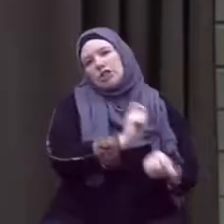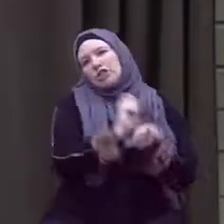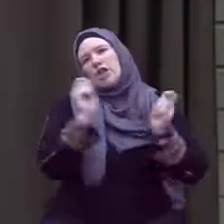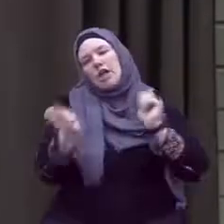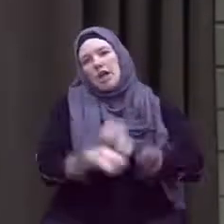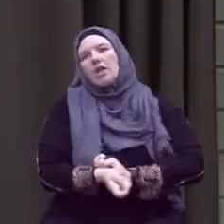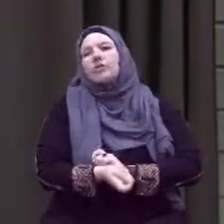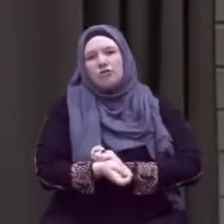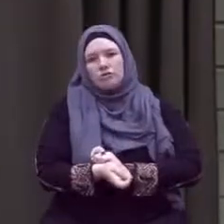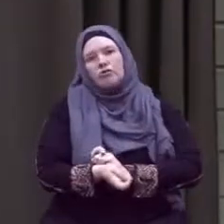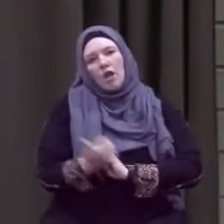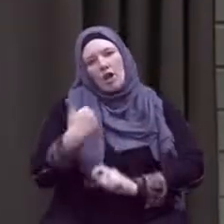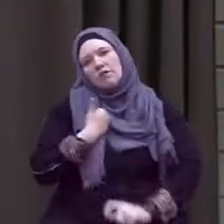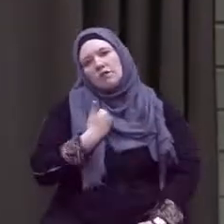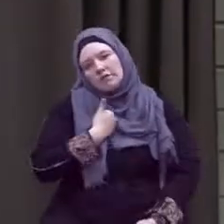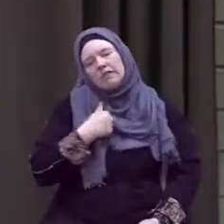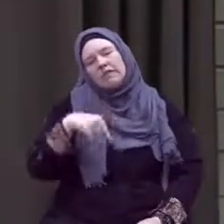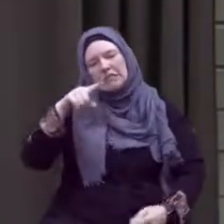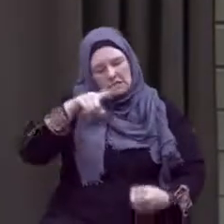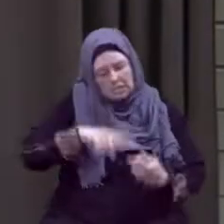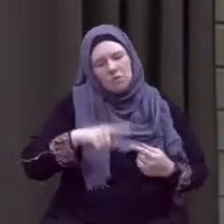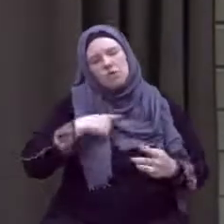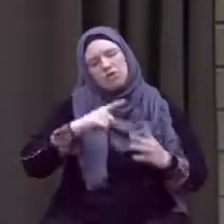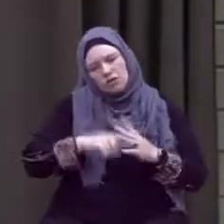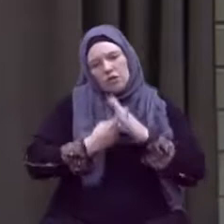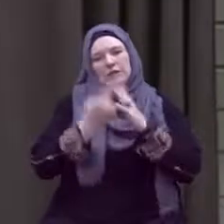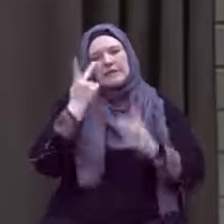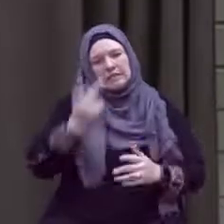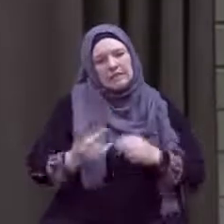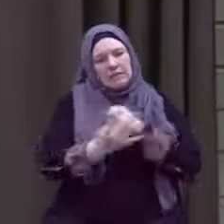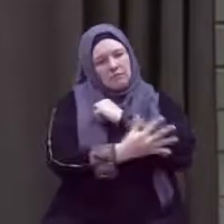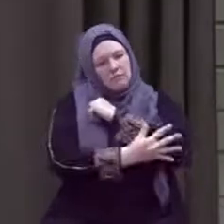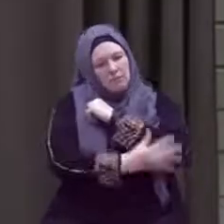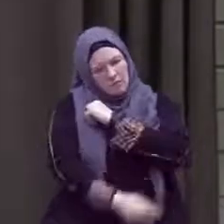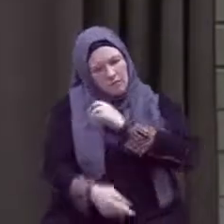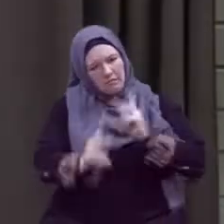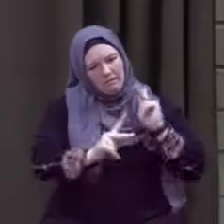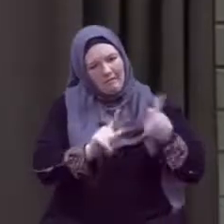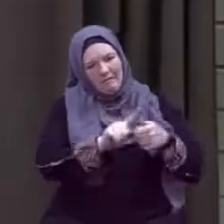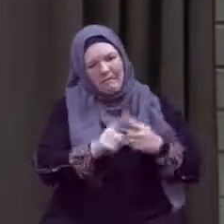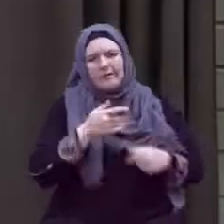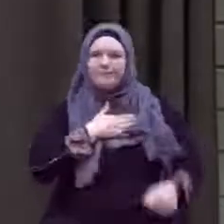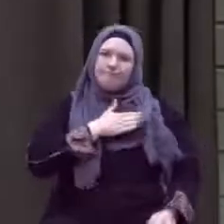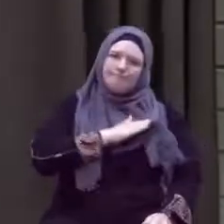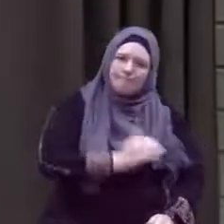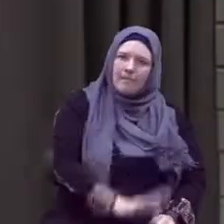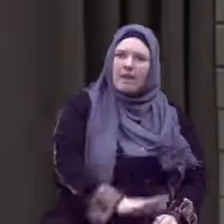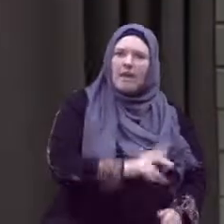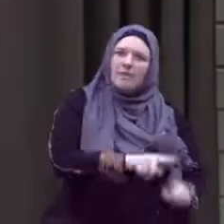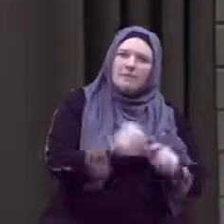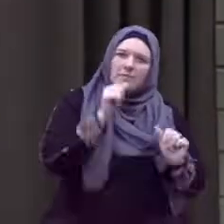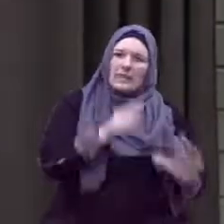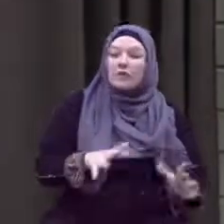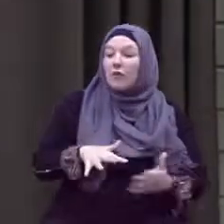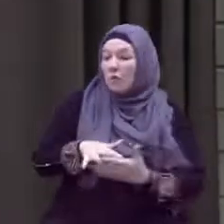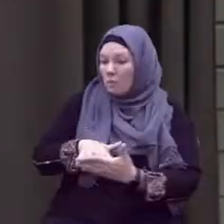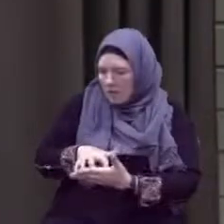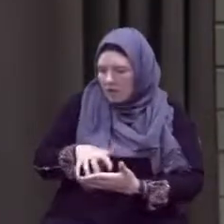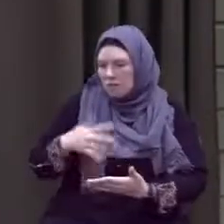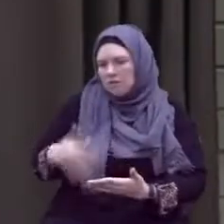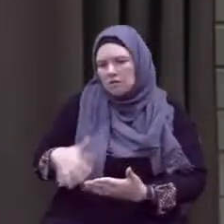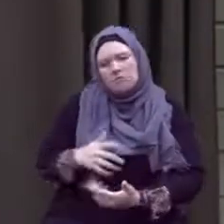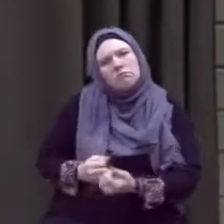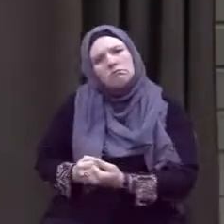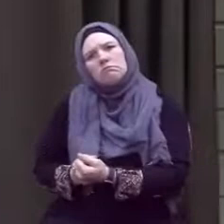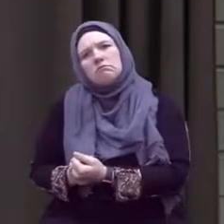corner, until we start seeing the poor as a blessing, and the weak as a gift,